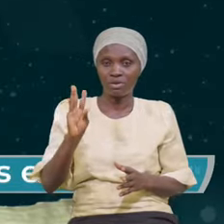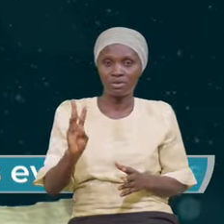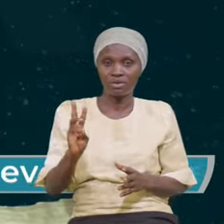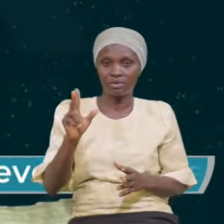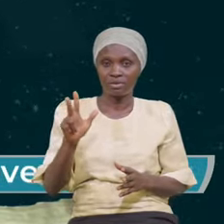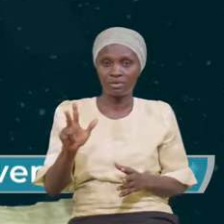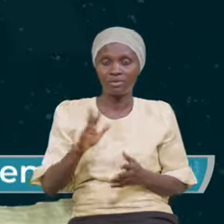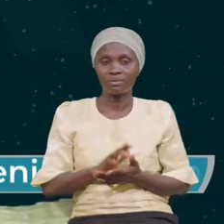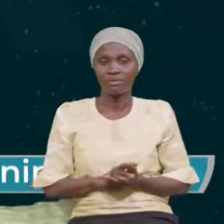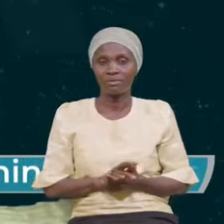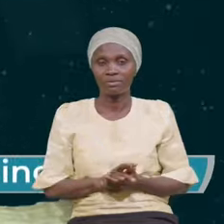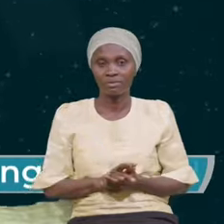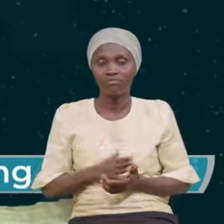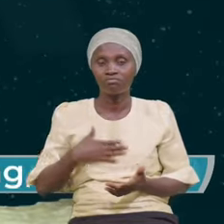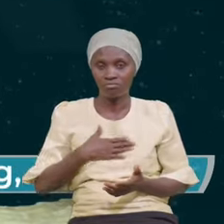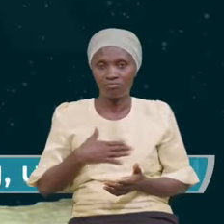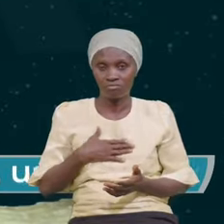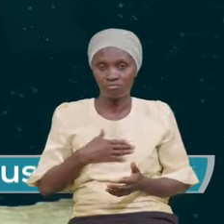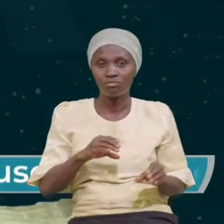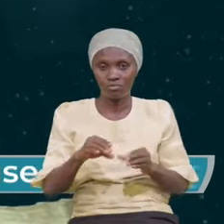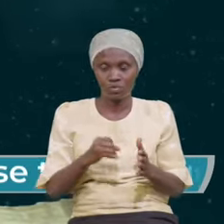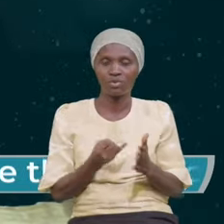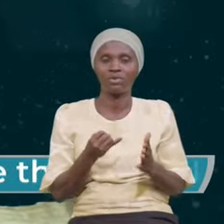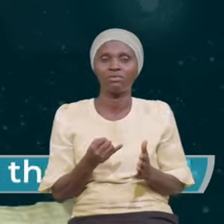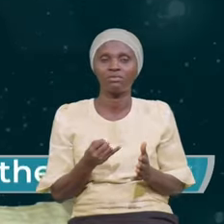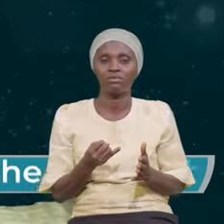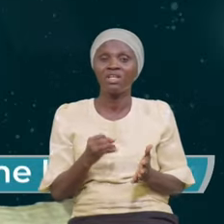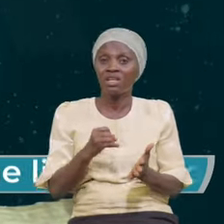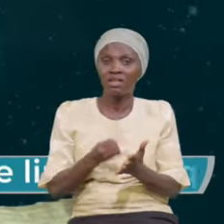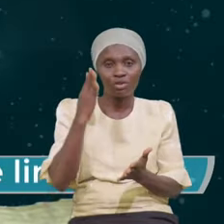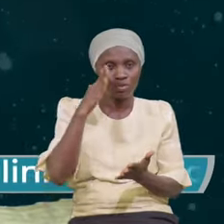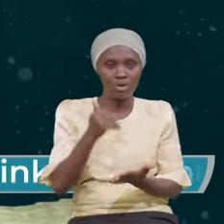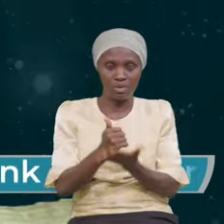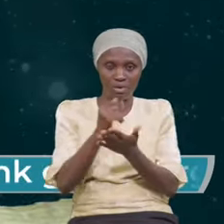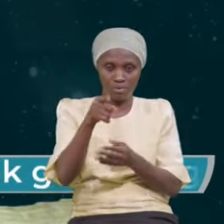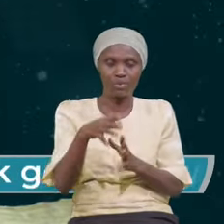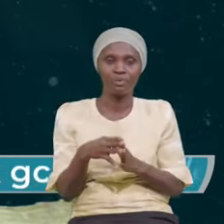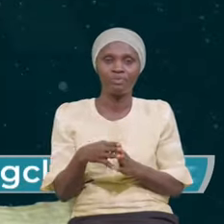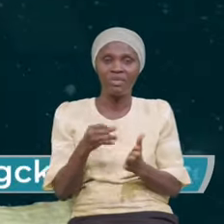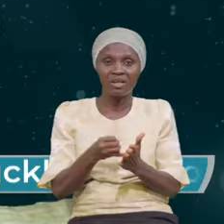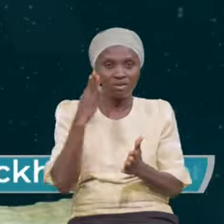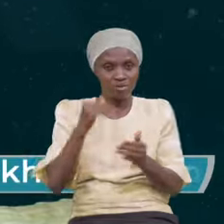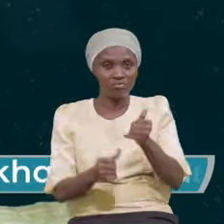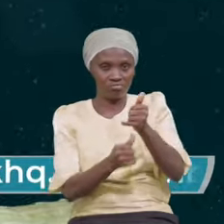+234 91 54 44 92 63 please do this is to help you is to assist you